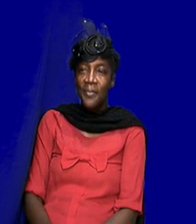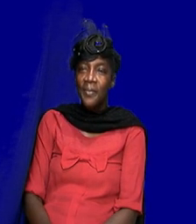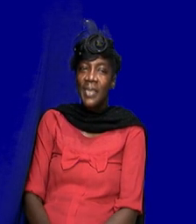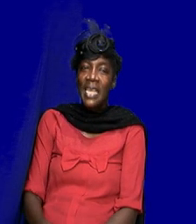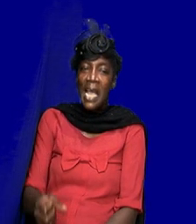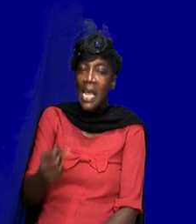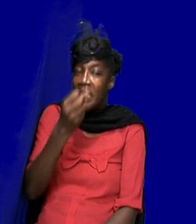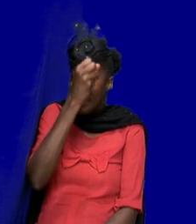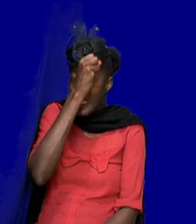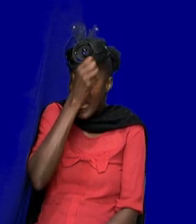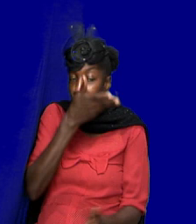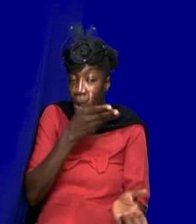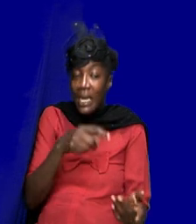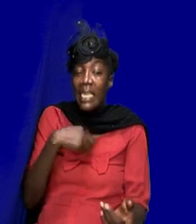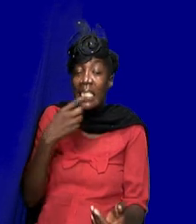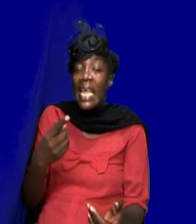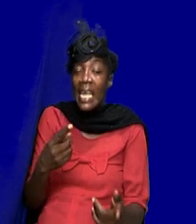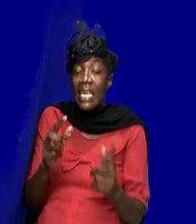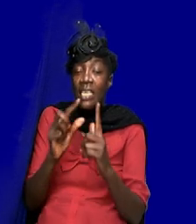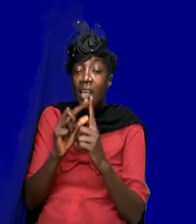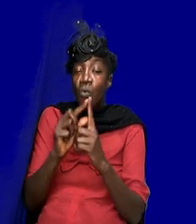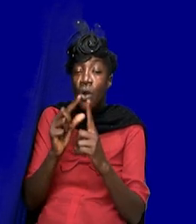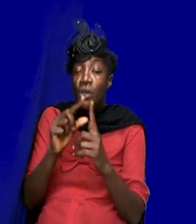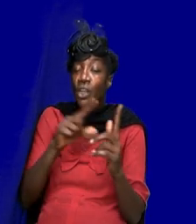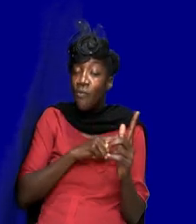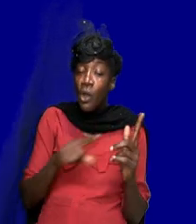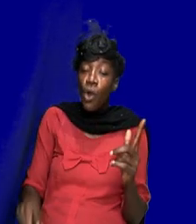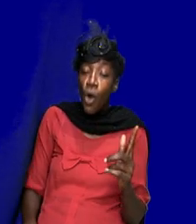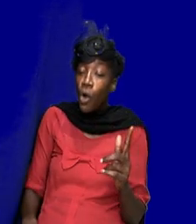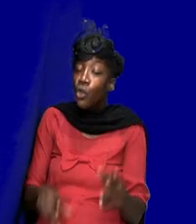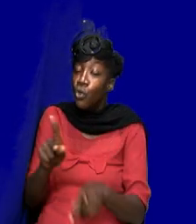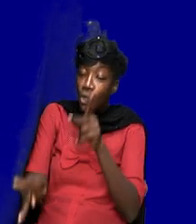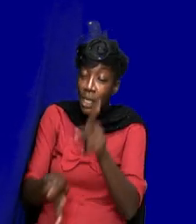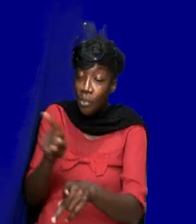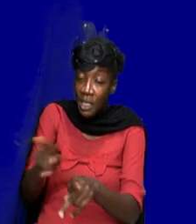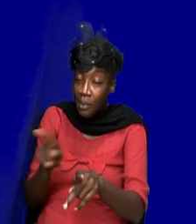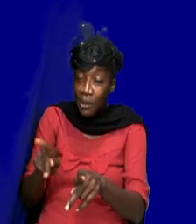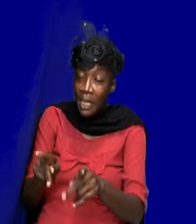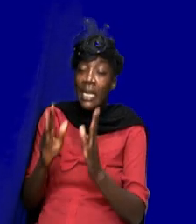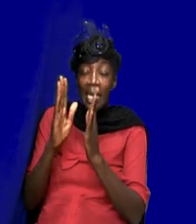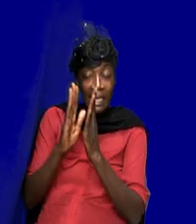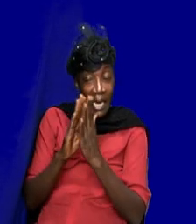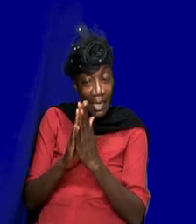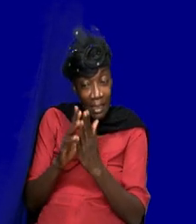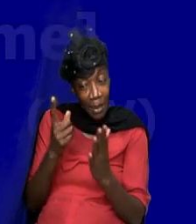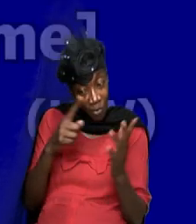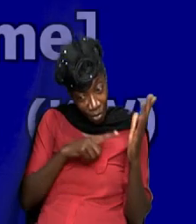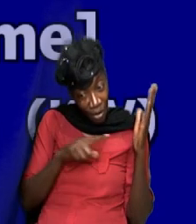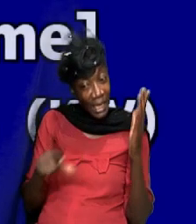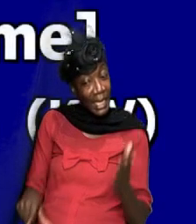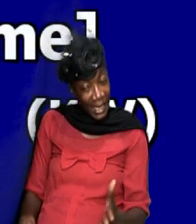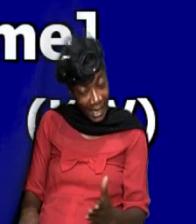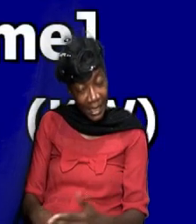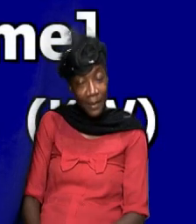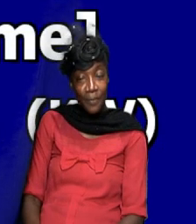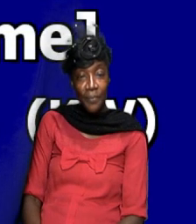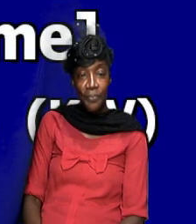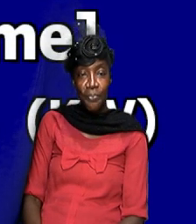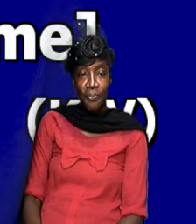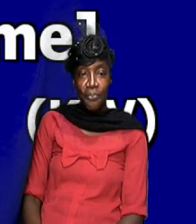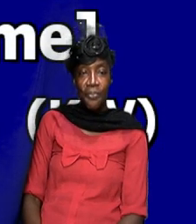And Samuel told all the words of the Lord unto the people that asked him a king.